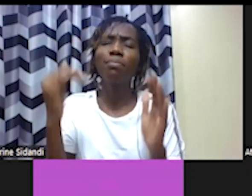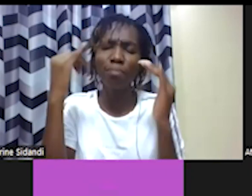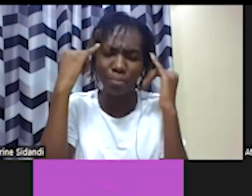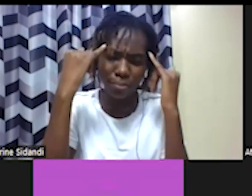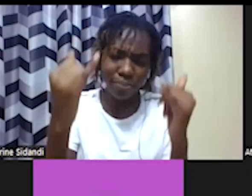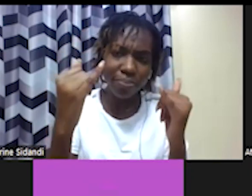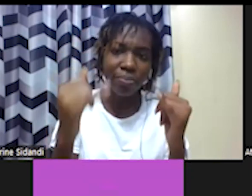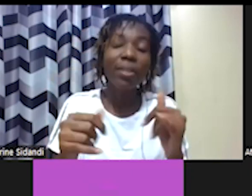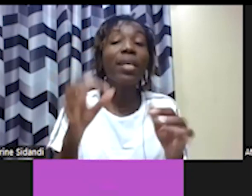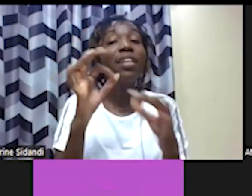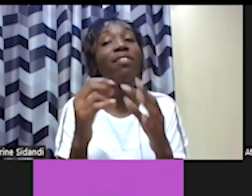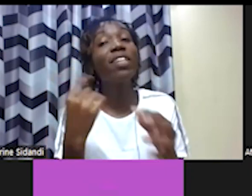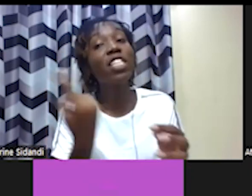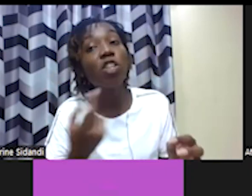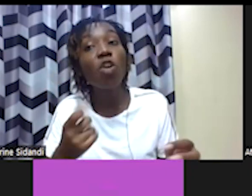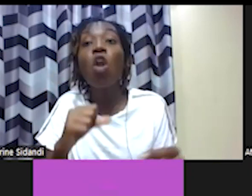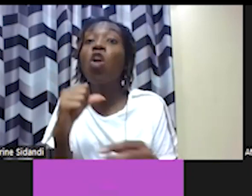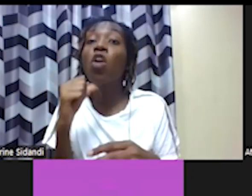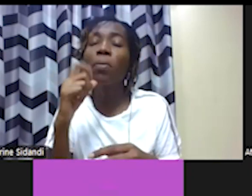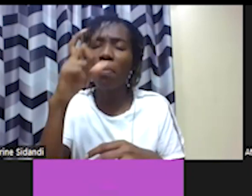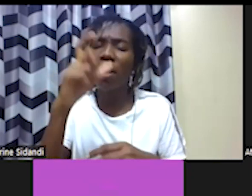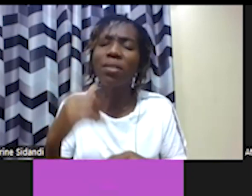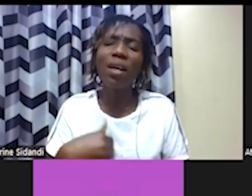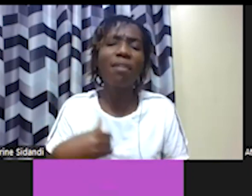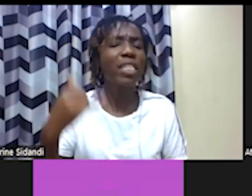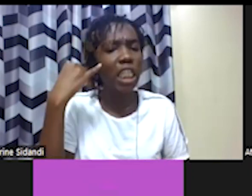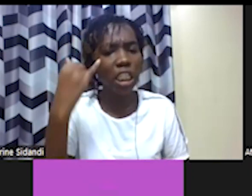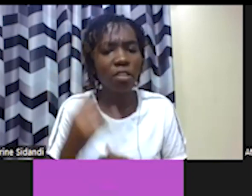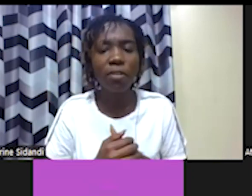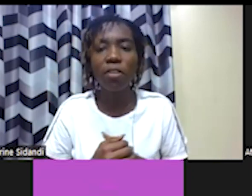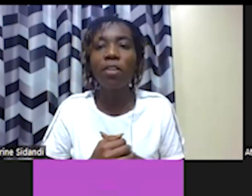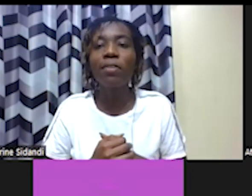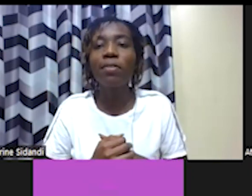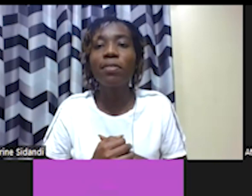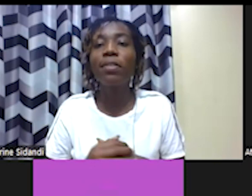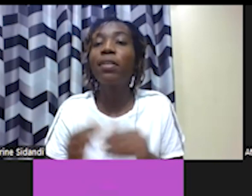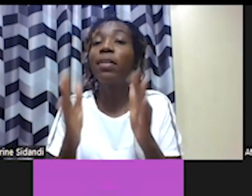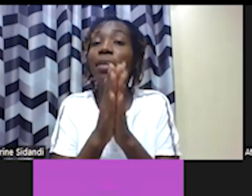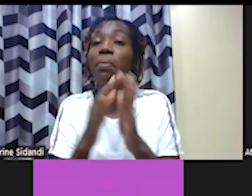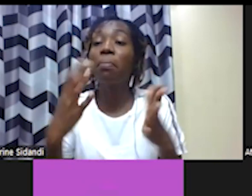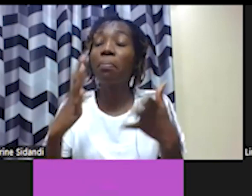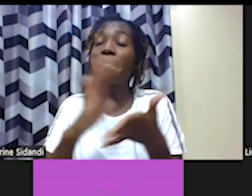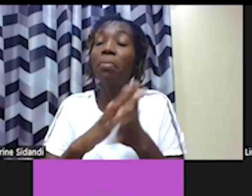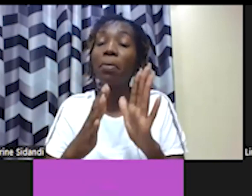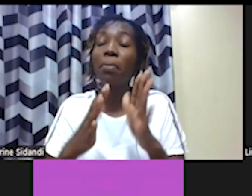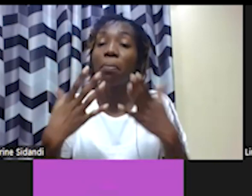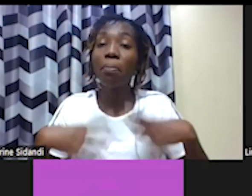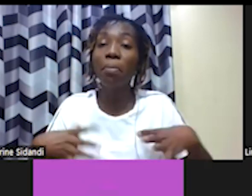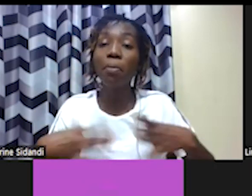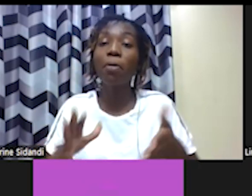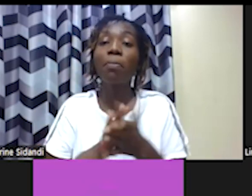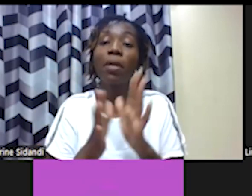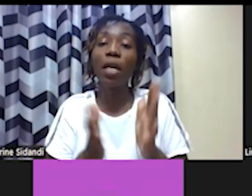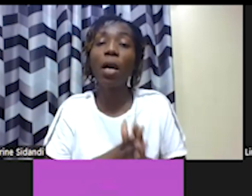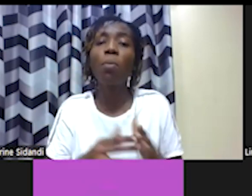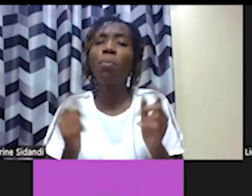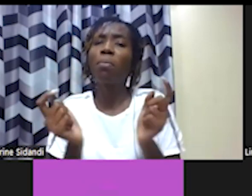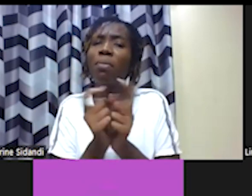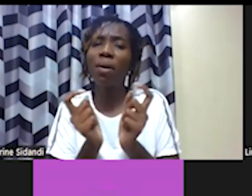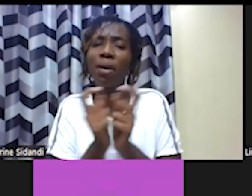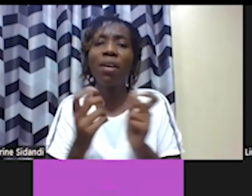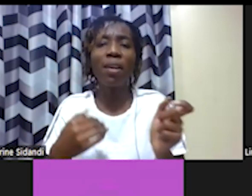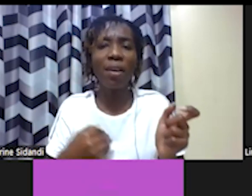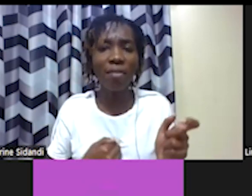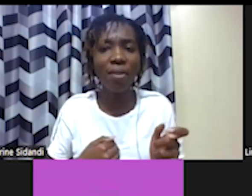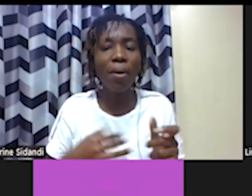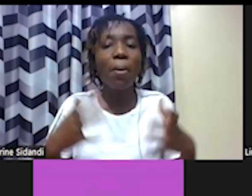or not single, it has to be intentional. And people get wounds, people get wounded. And like I have said, people